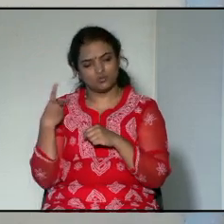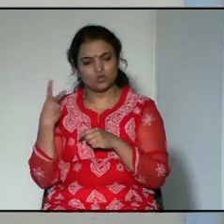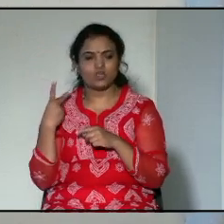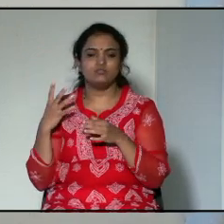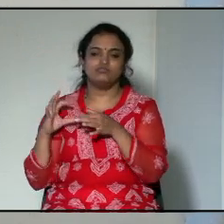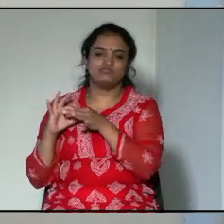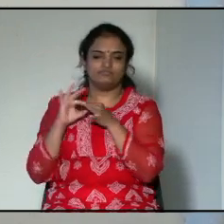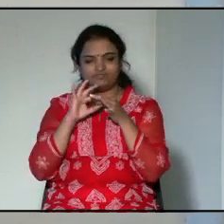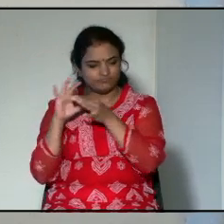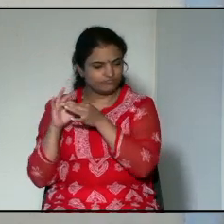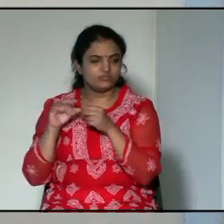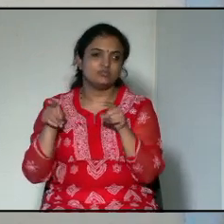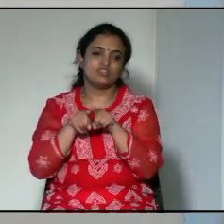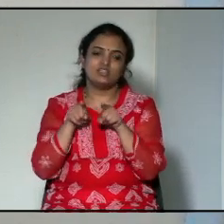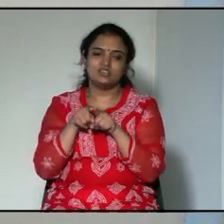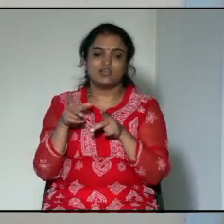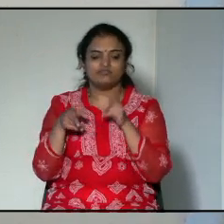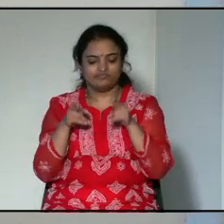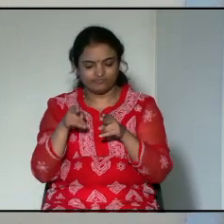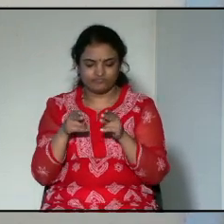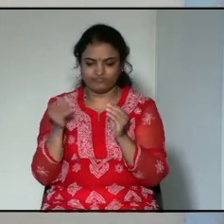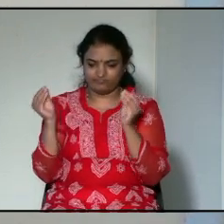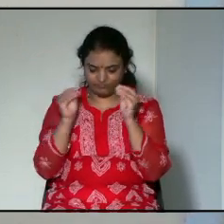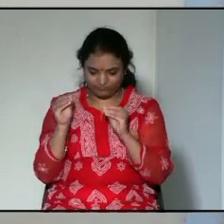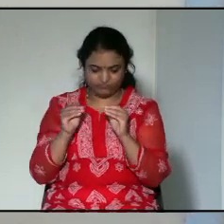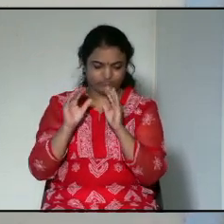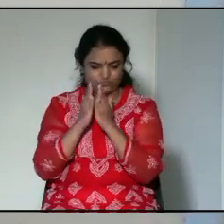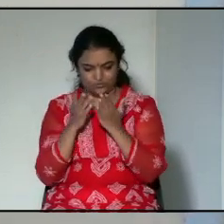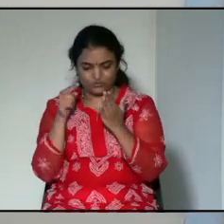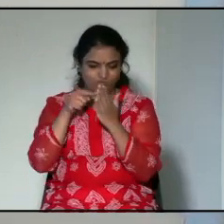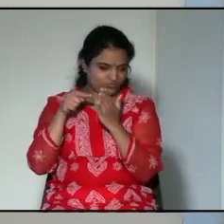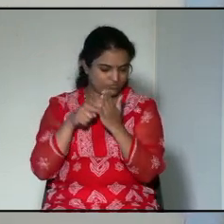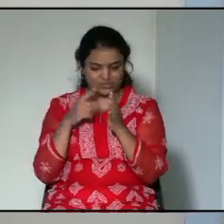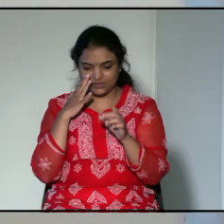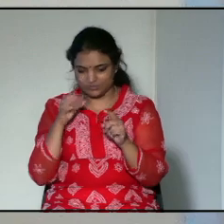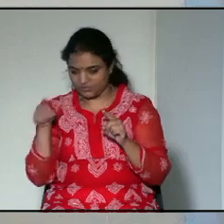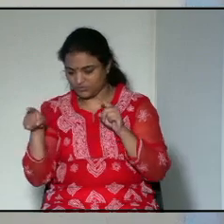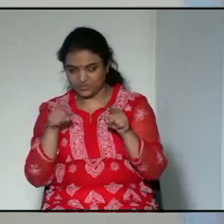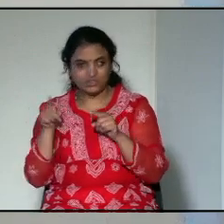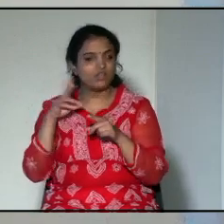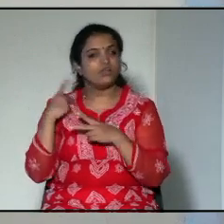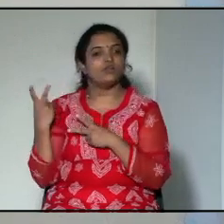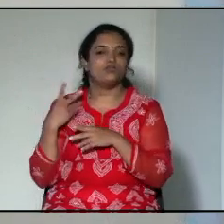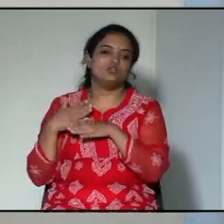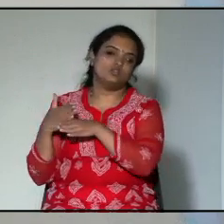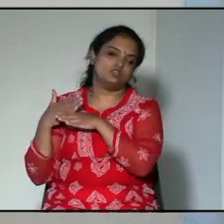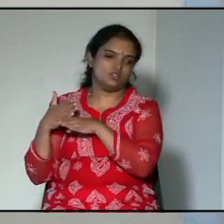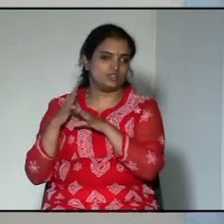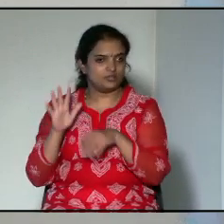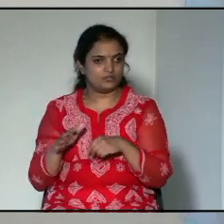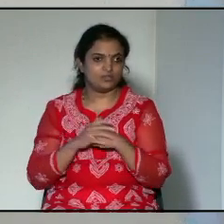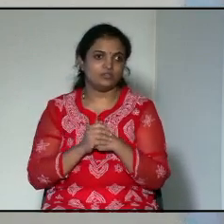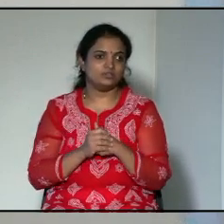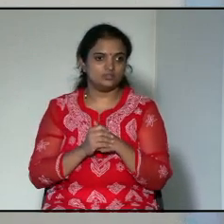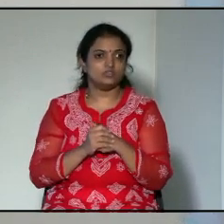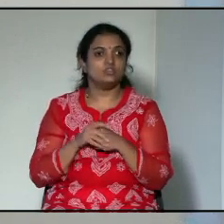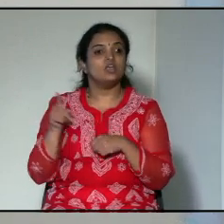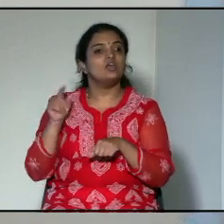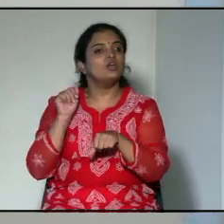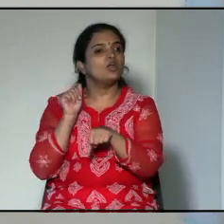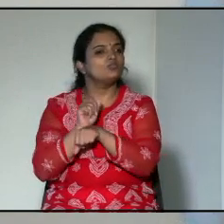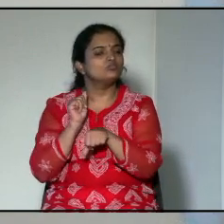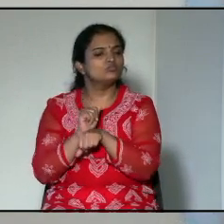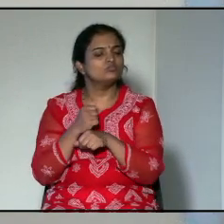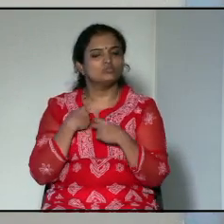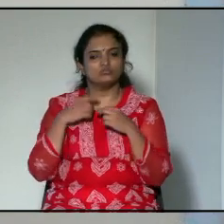is, as Arnika mentioned, an in-depth exploration of her life and work, her anthropological